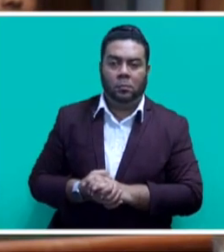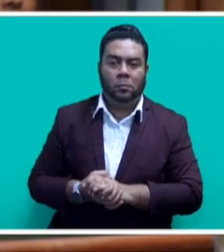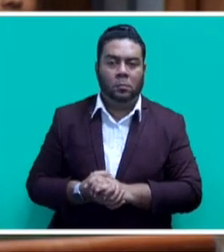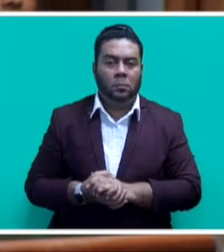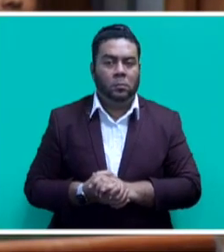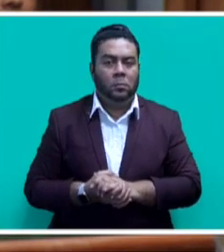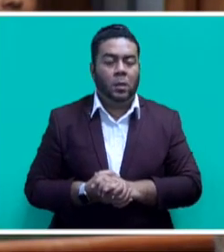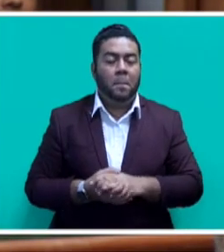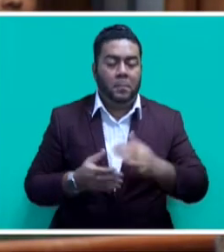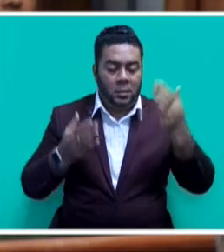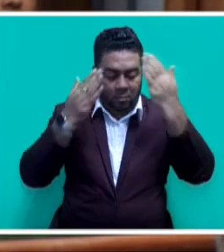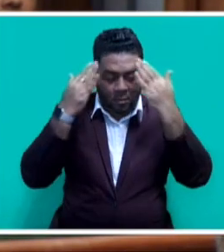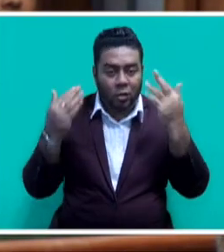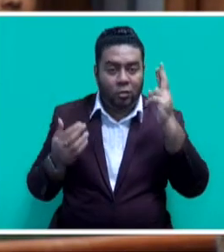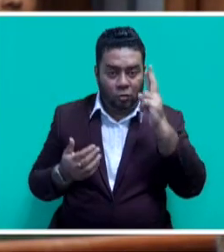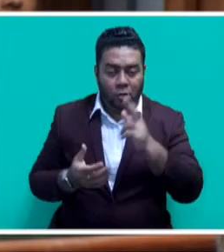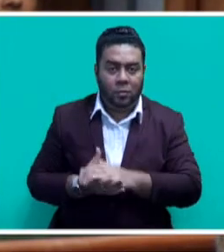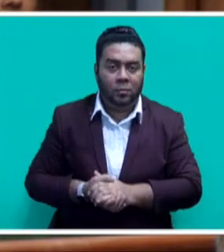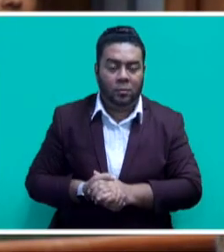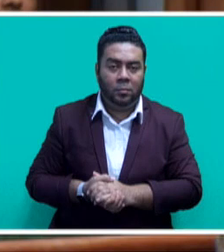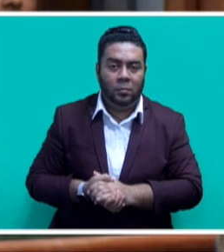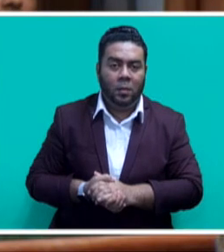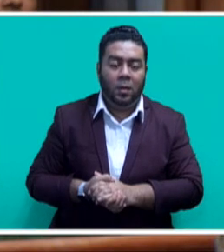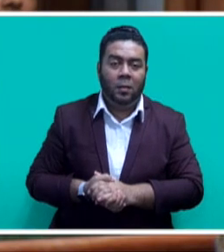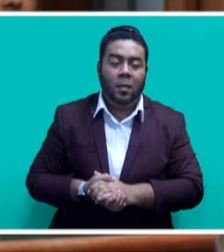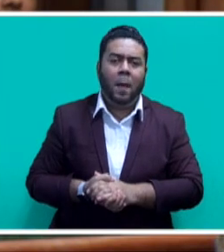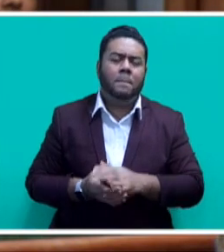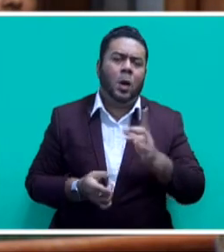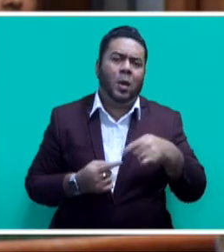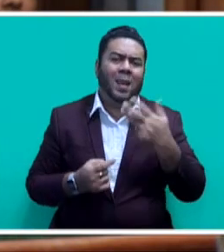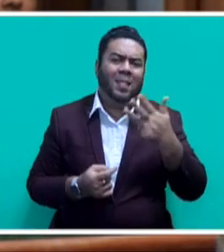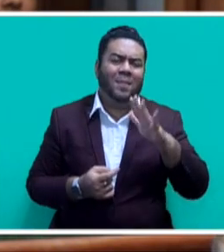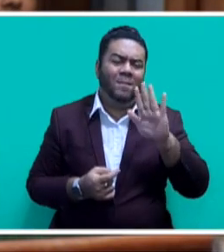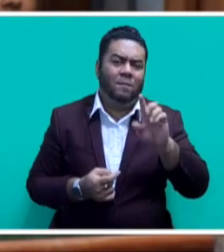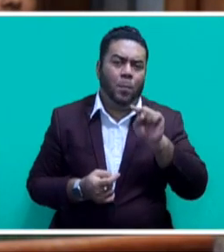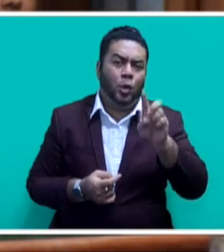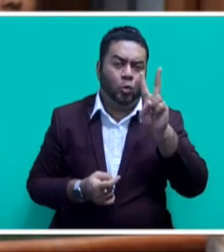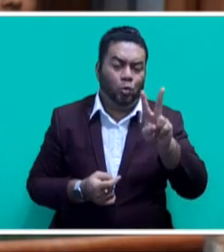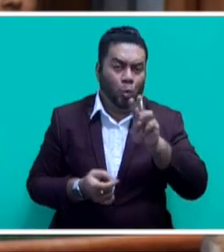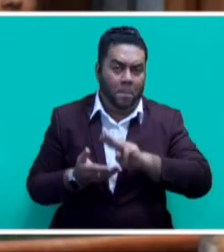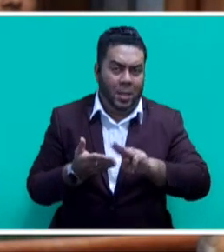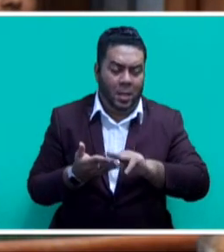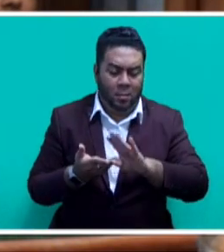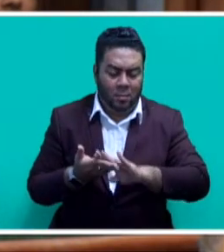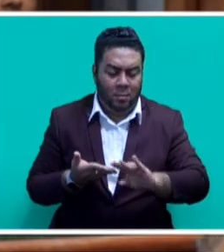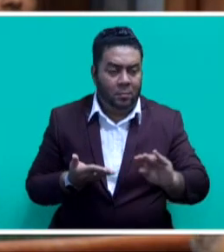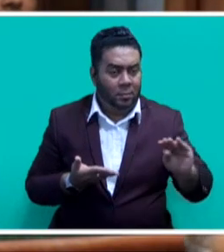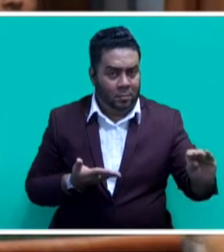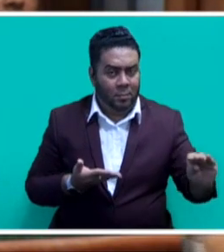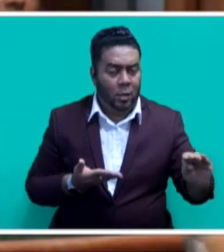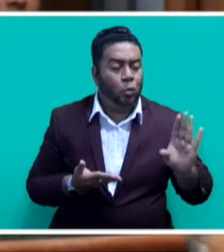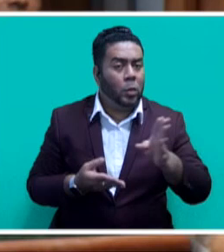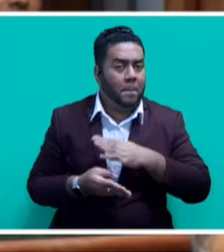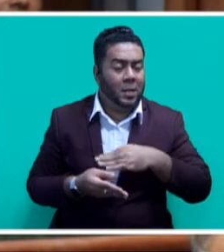Mr. Speaker, sir, the allocation of 95.2 million to the Ministry of